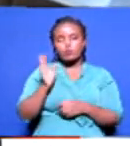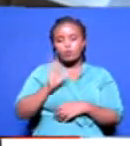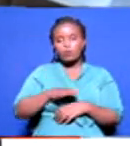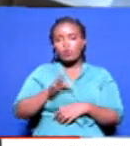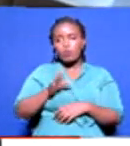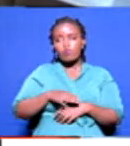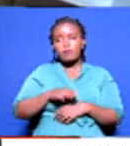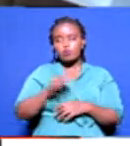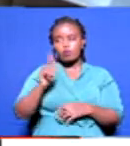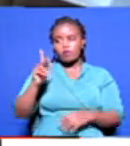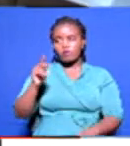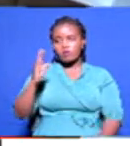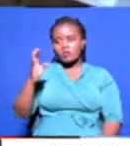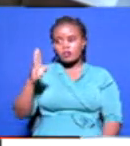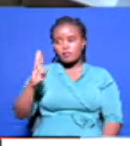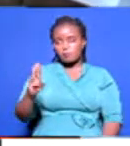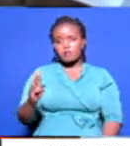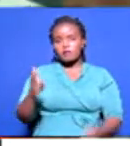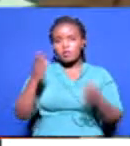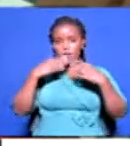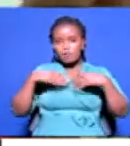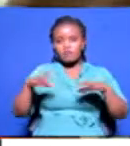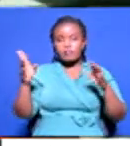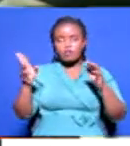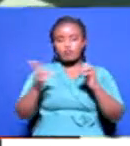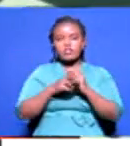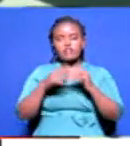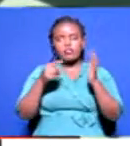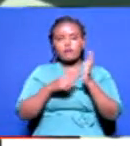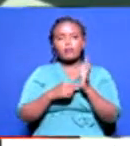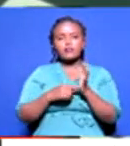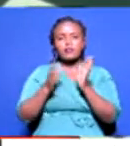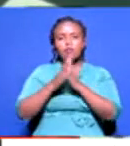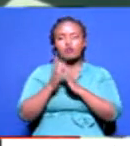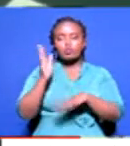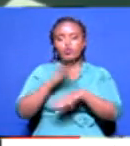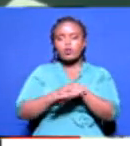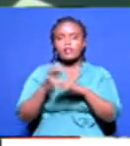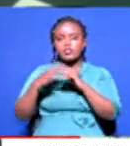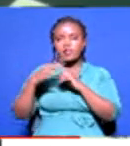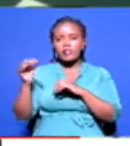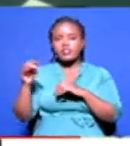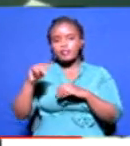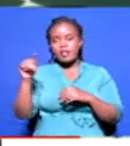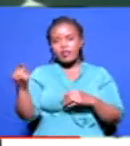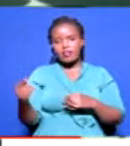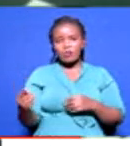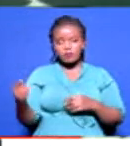of KCB to finish on 7 points and pocket 80,000 shillings.